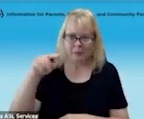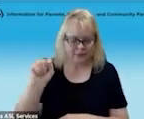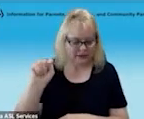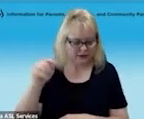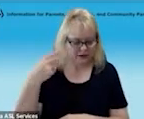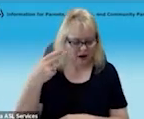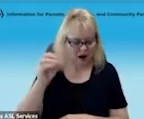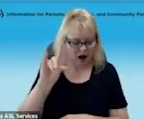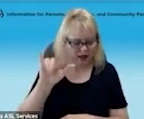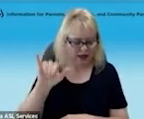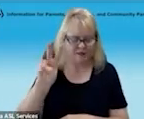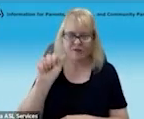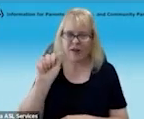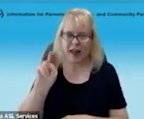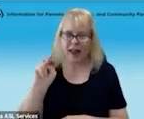Colorado.